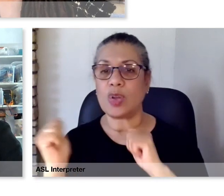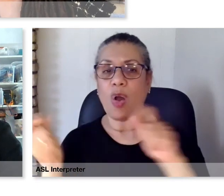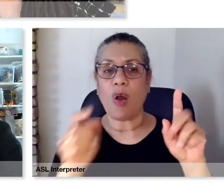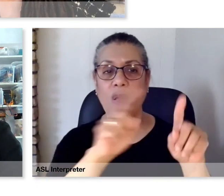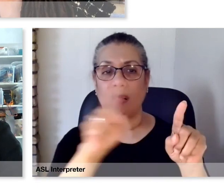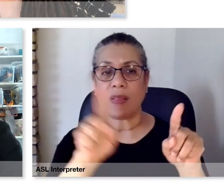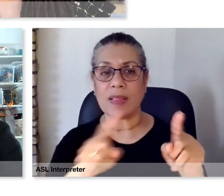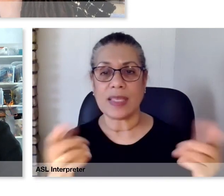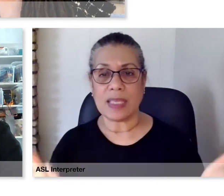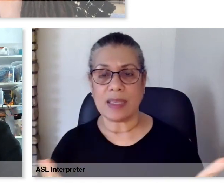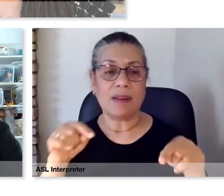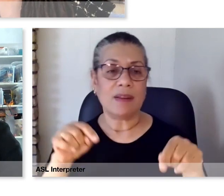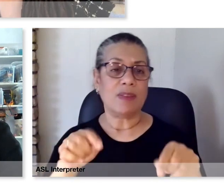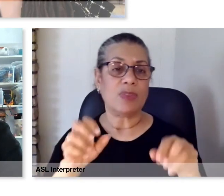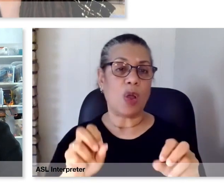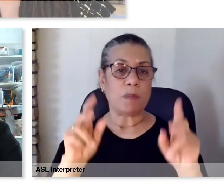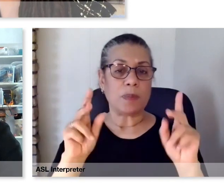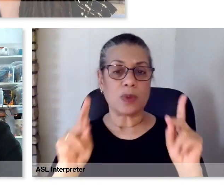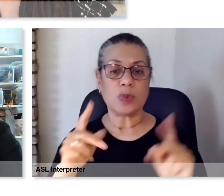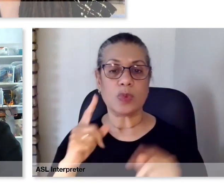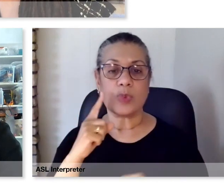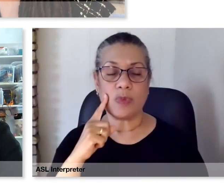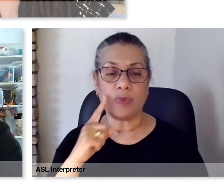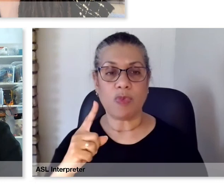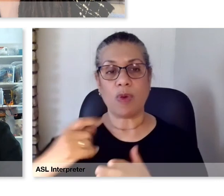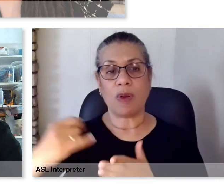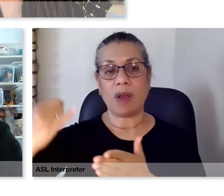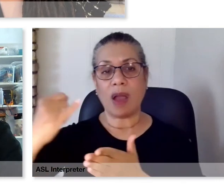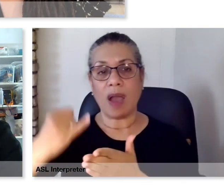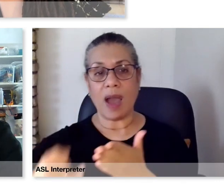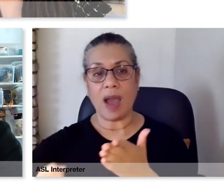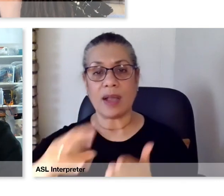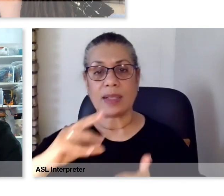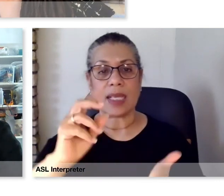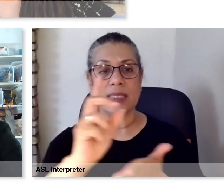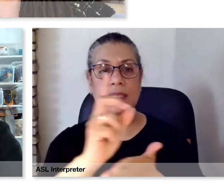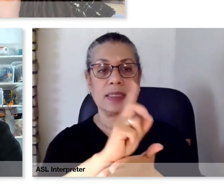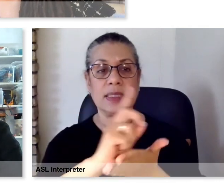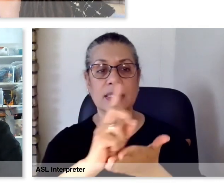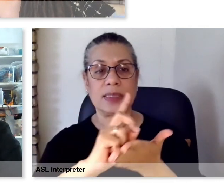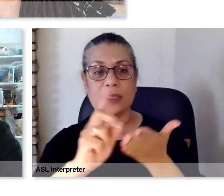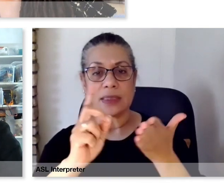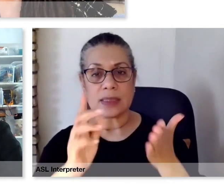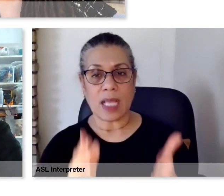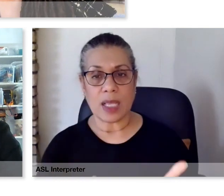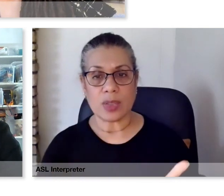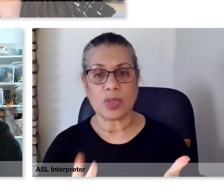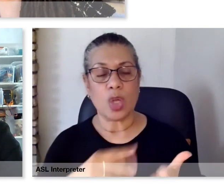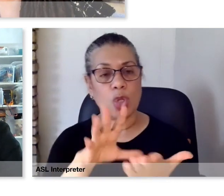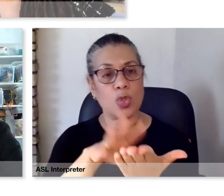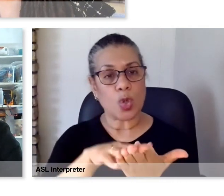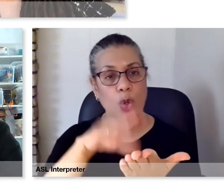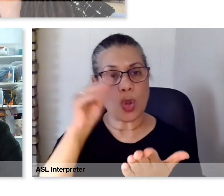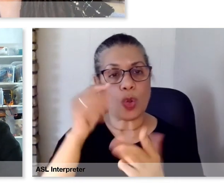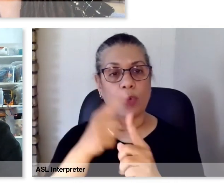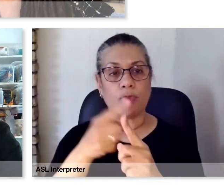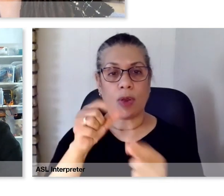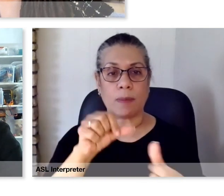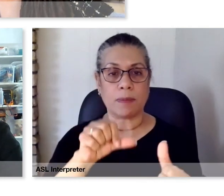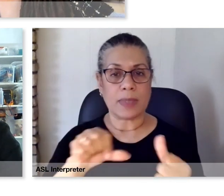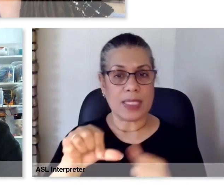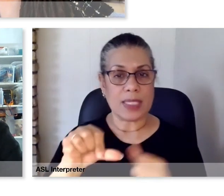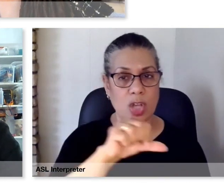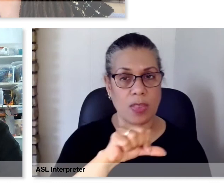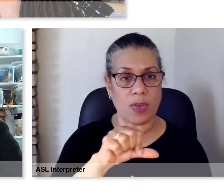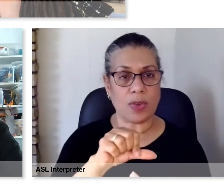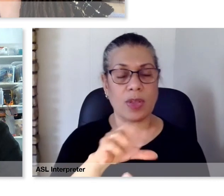the opportunities for artists and designers and to learn from other disciplines, but also have the